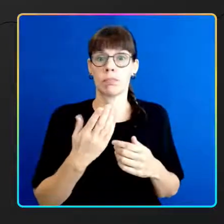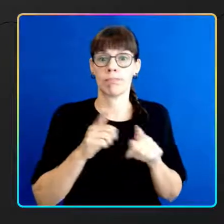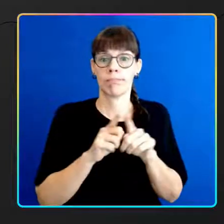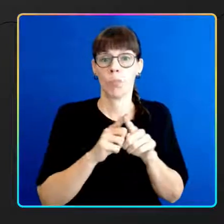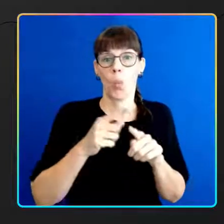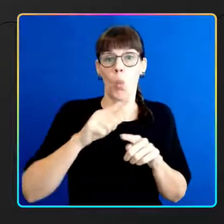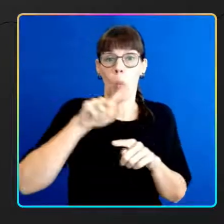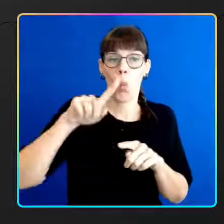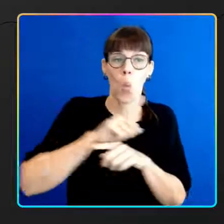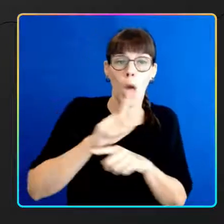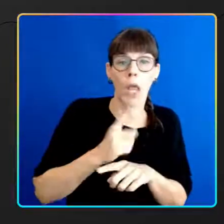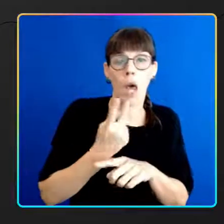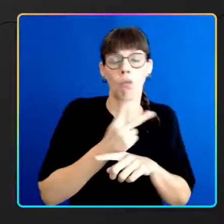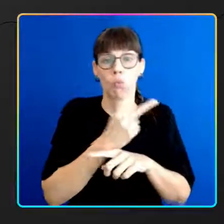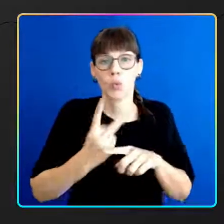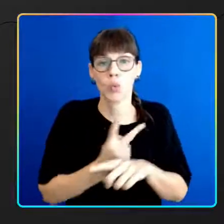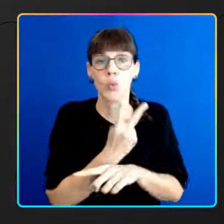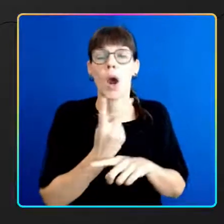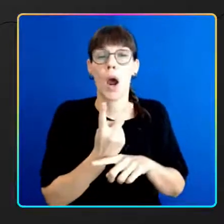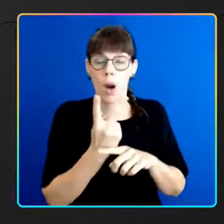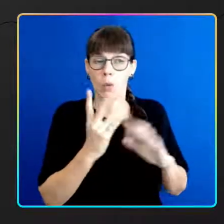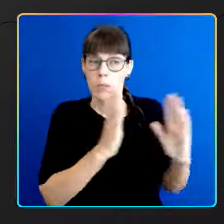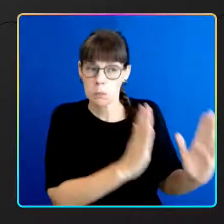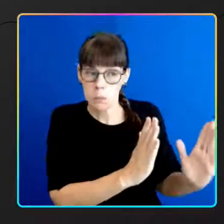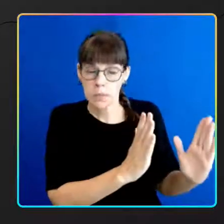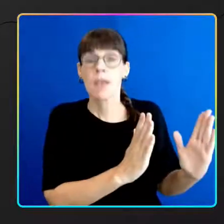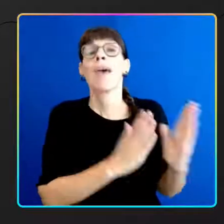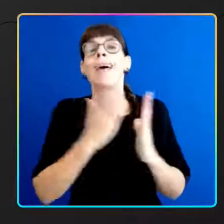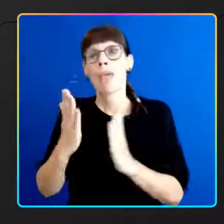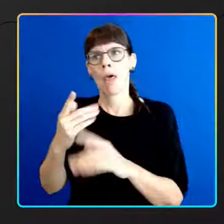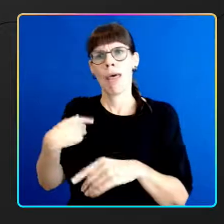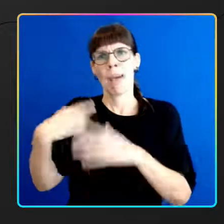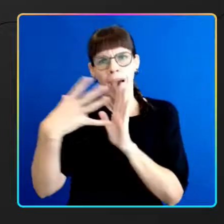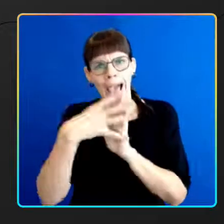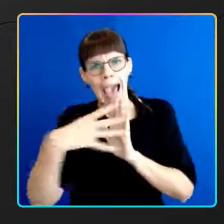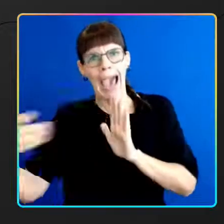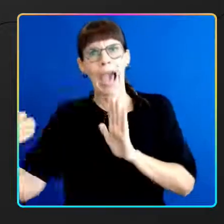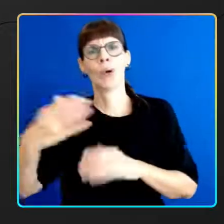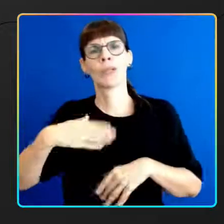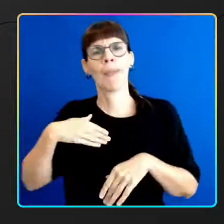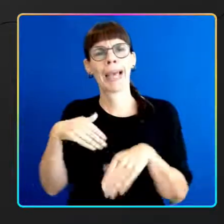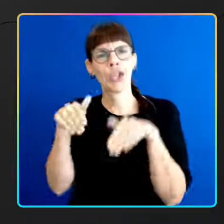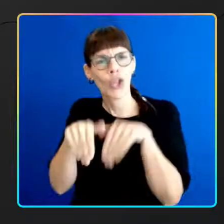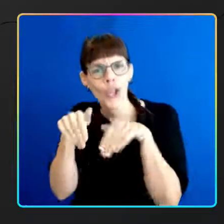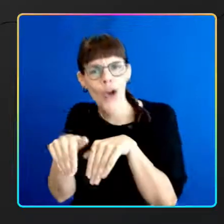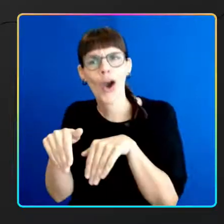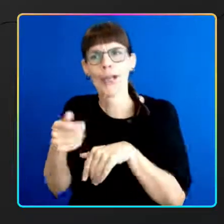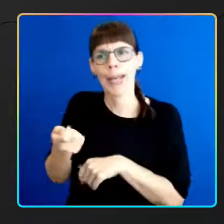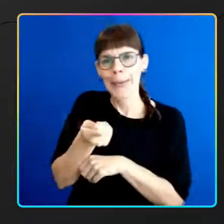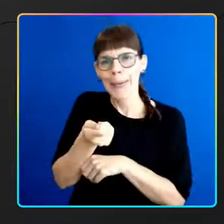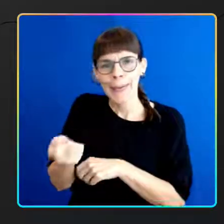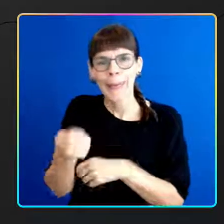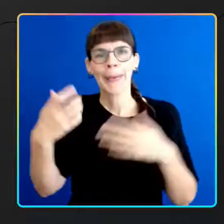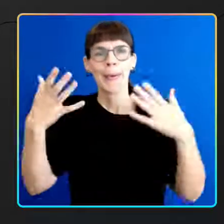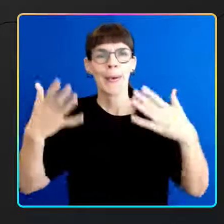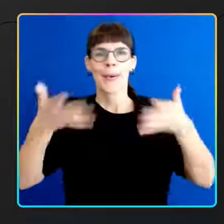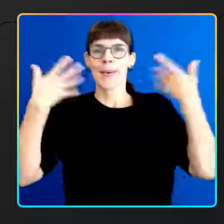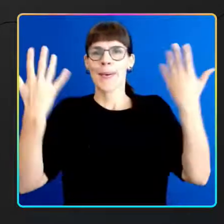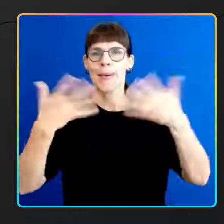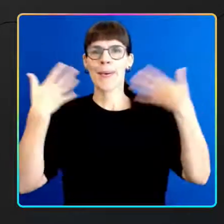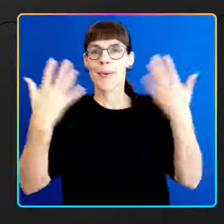from home, so I'm going out for a walk with my dog. So it's kind of the my spare time, which is really